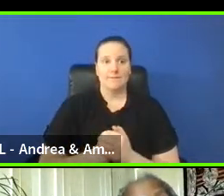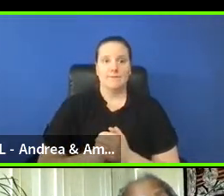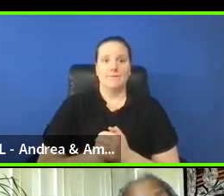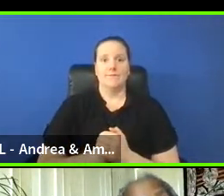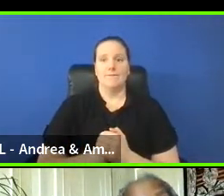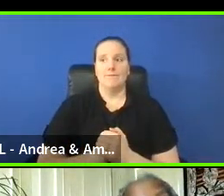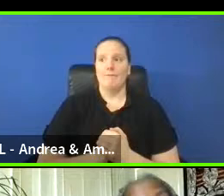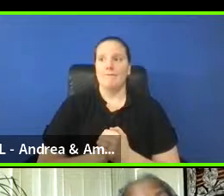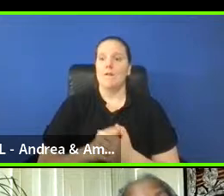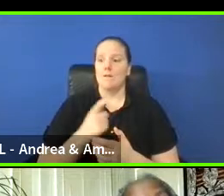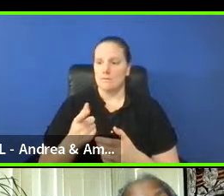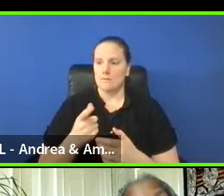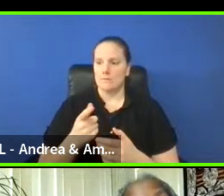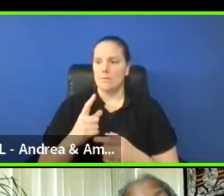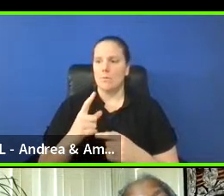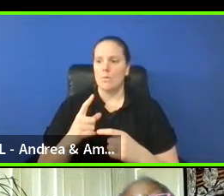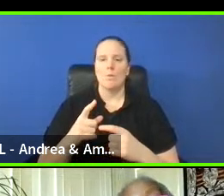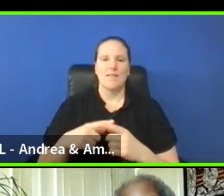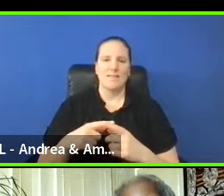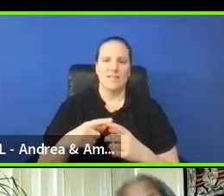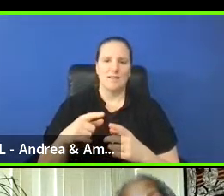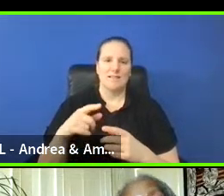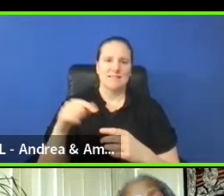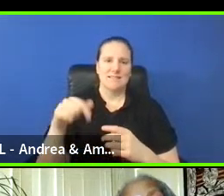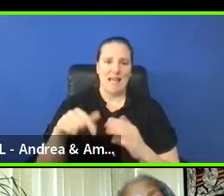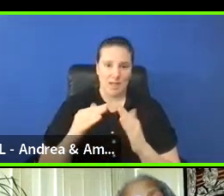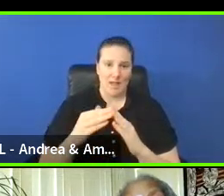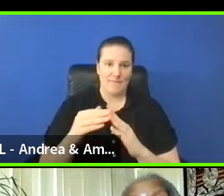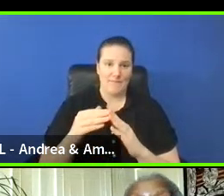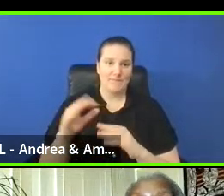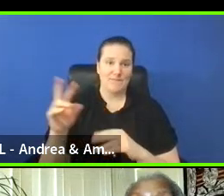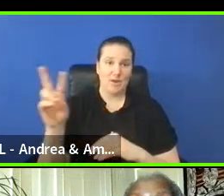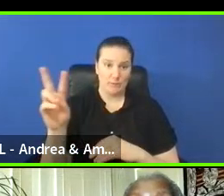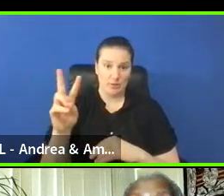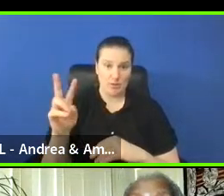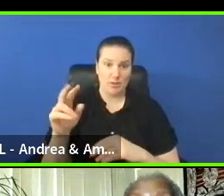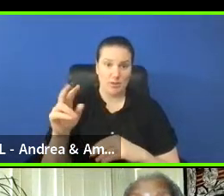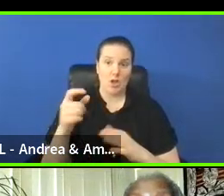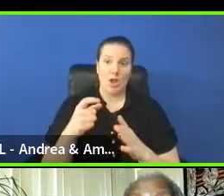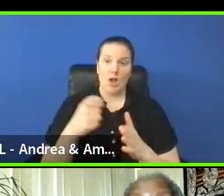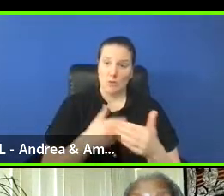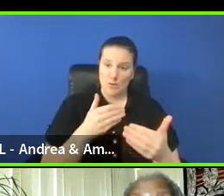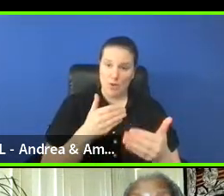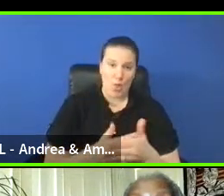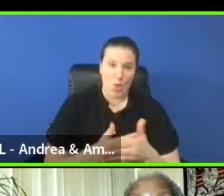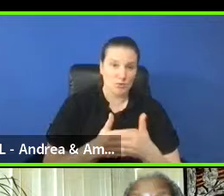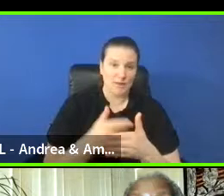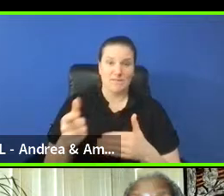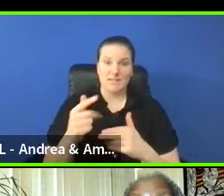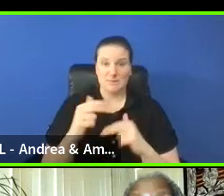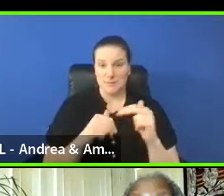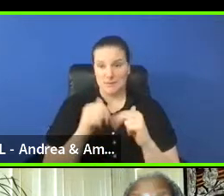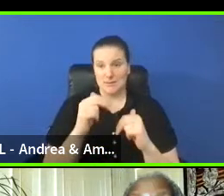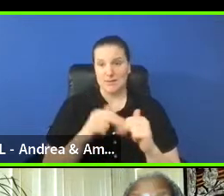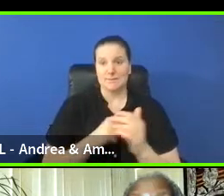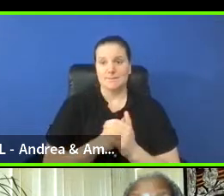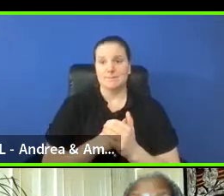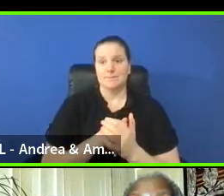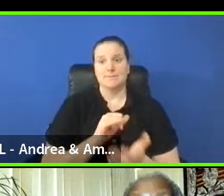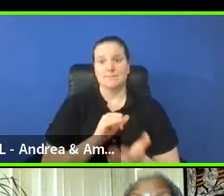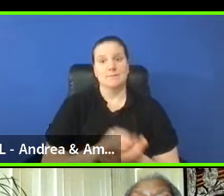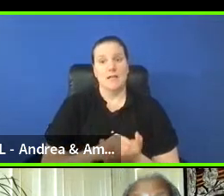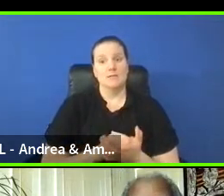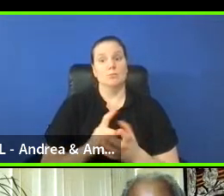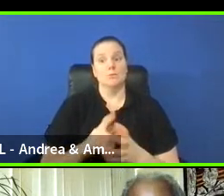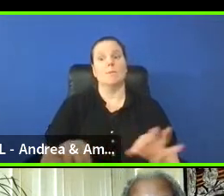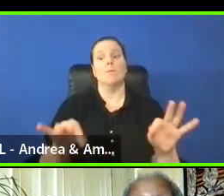impacts to downtown Vancouver, because of the closeness of this facility, is tremendously